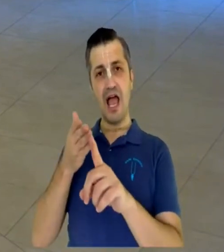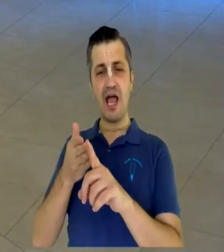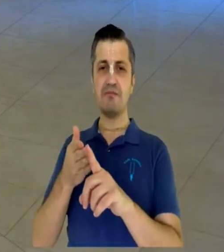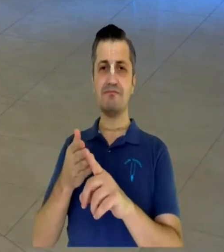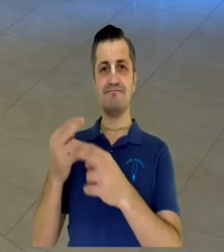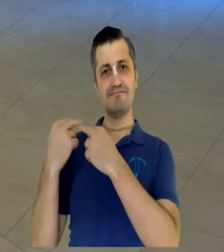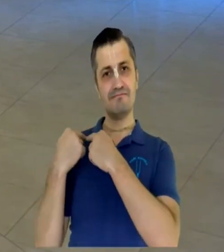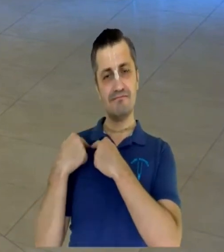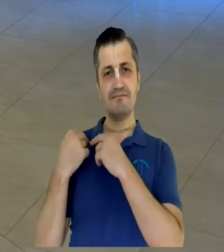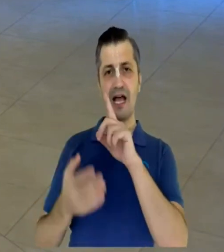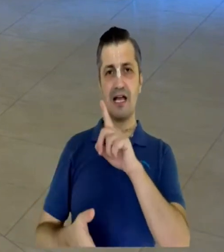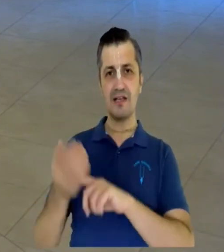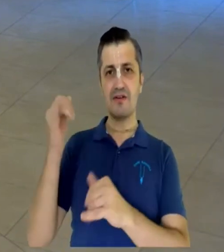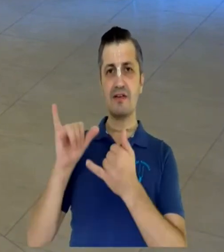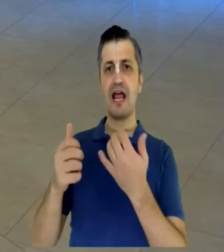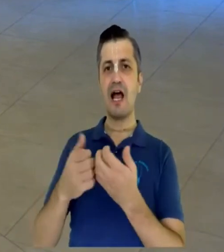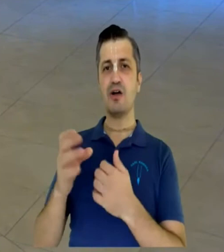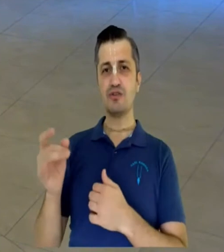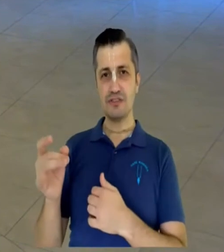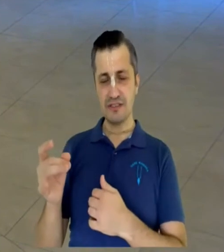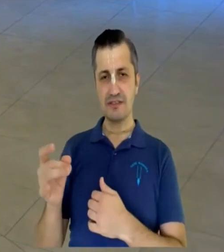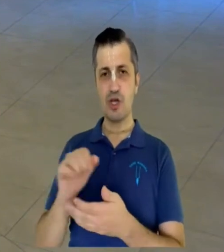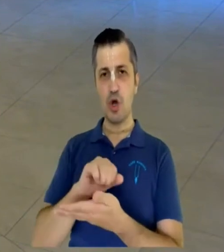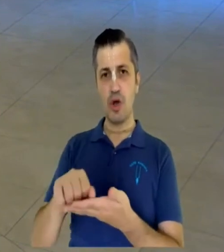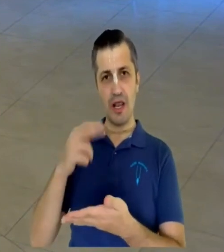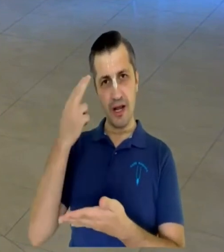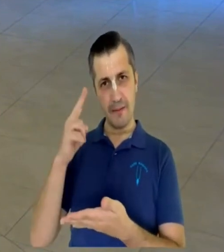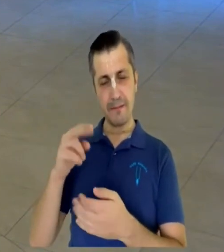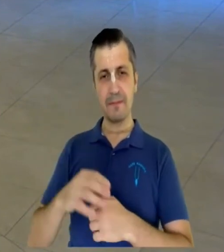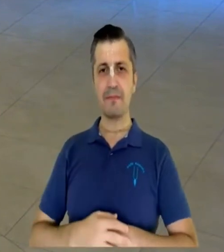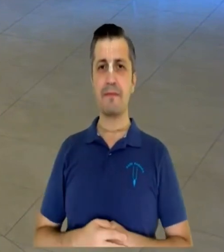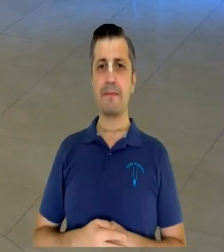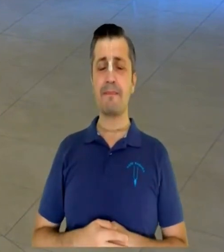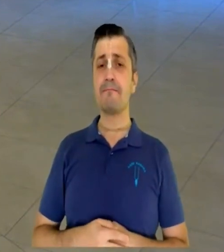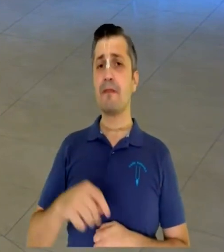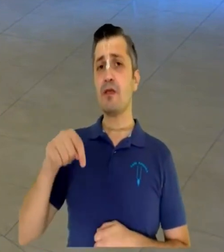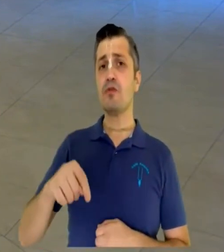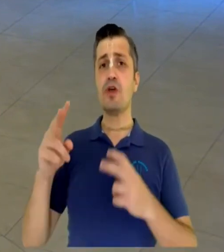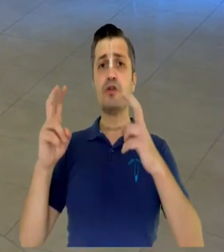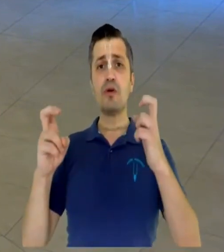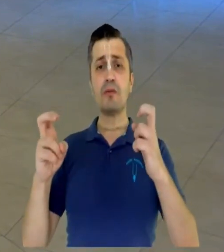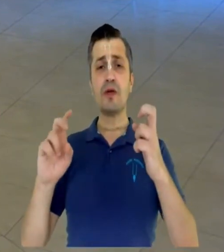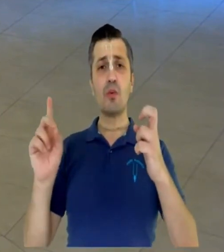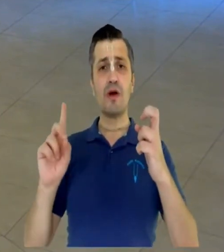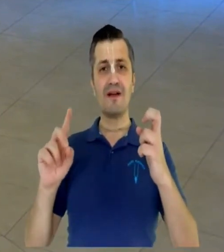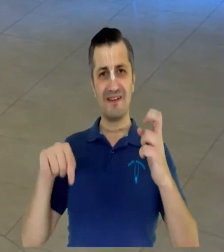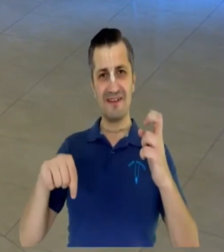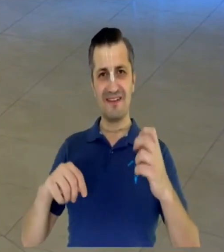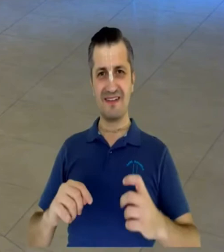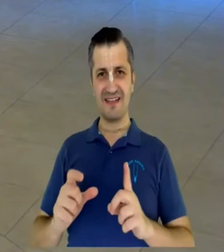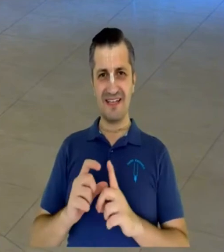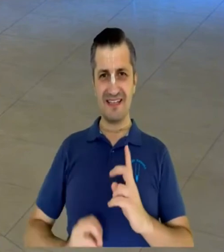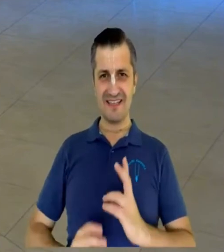is, in terms of, we mentioned prasadam. So it's very simple and sublime, is that we